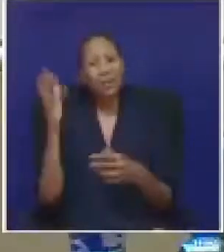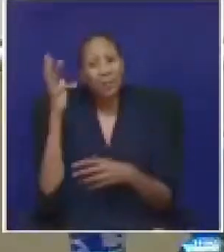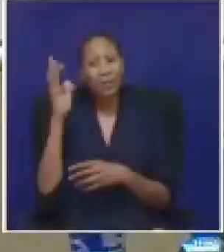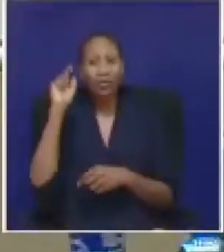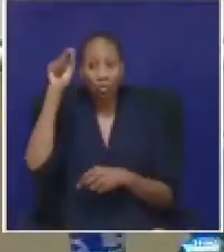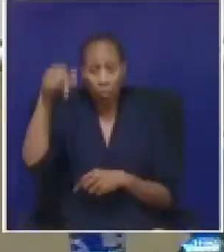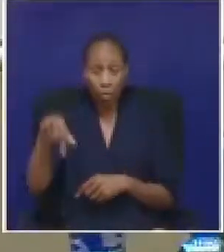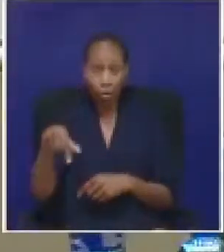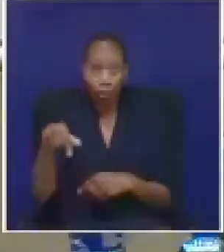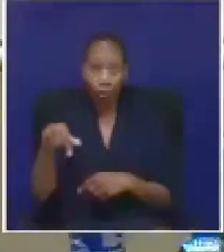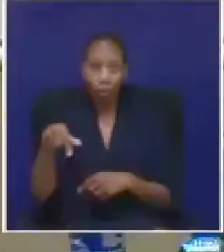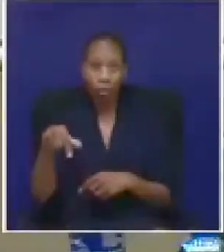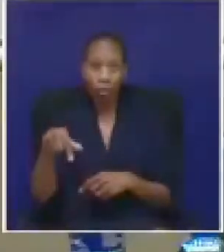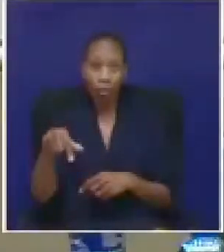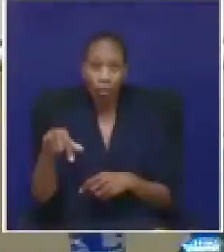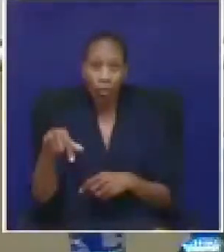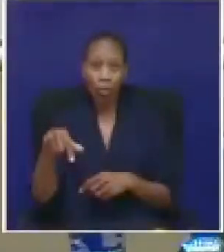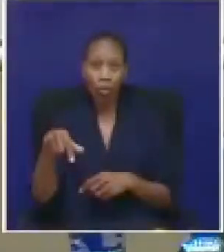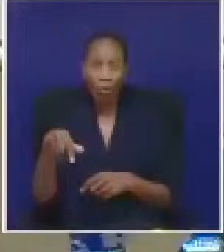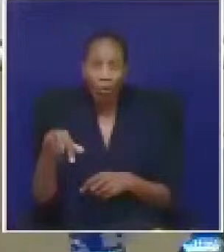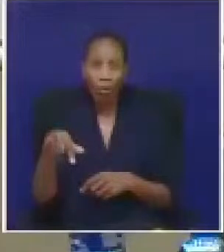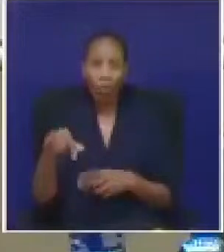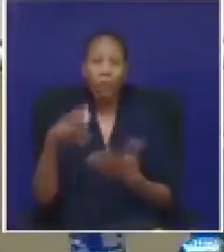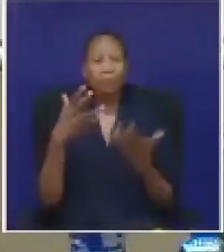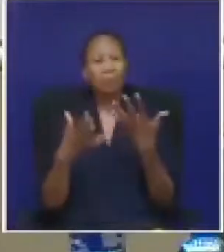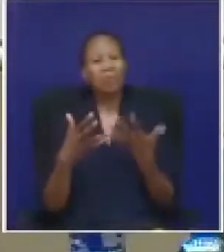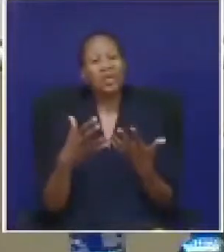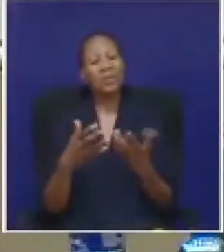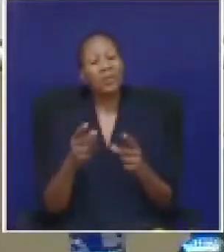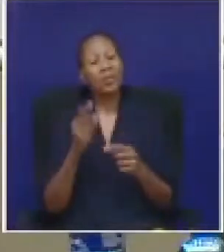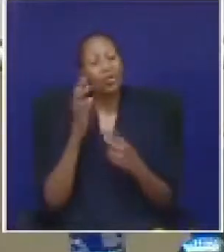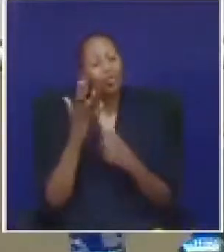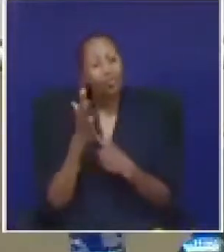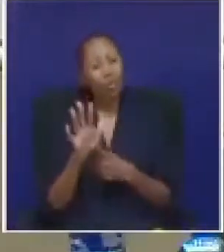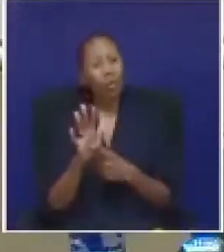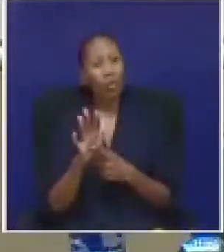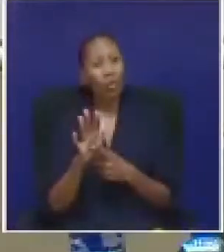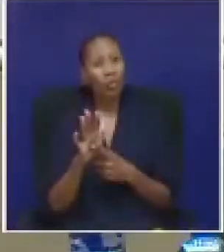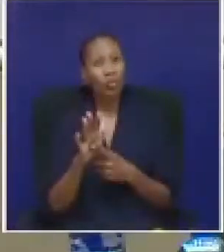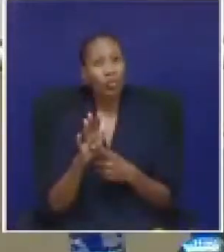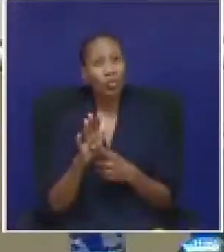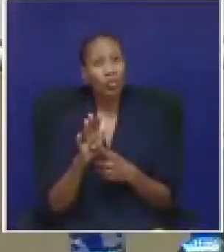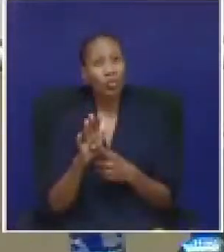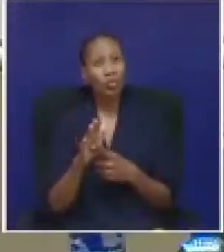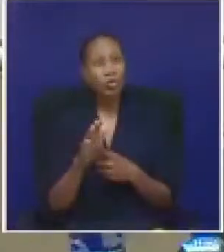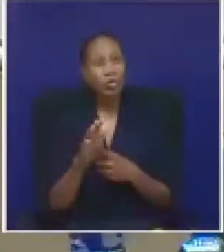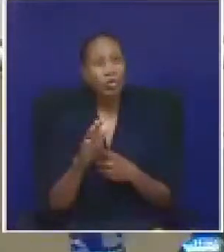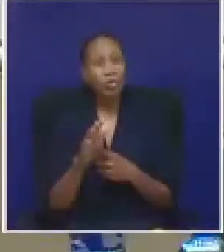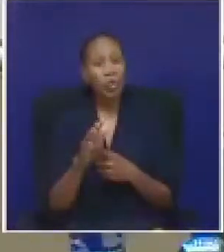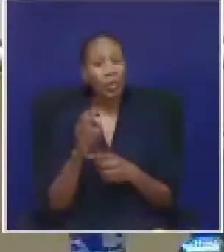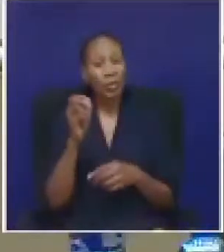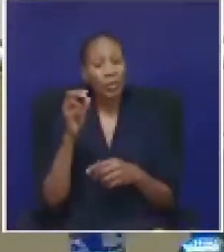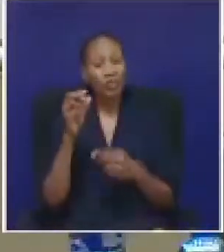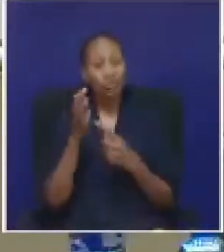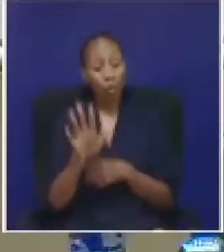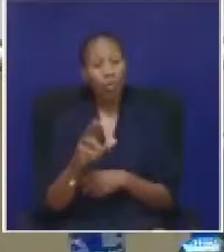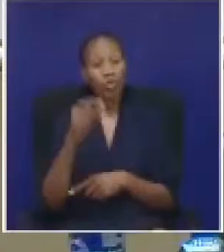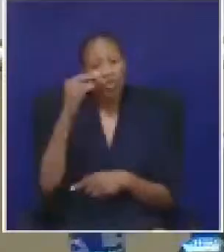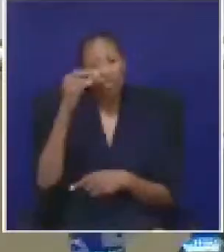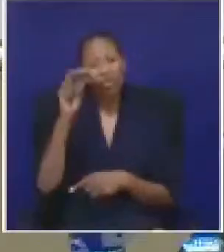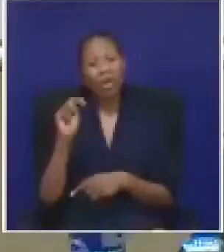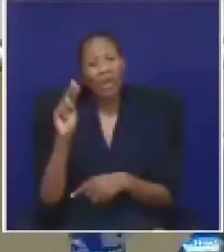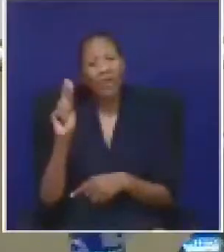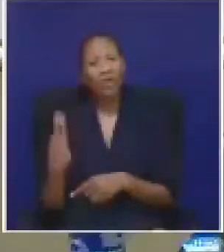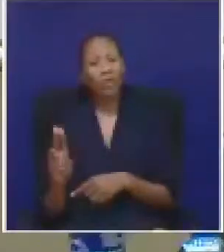without embarrassing incident as before, due to the ingrained divisions in the GNU? Or will